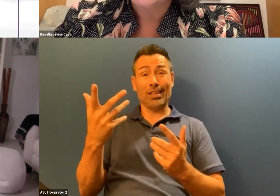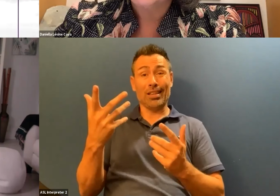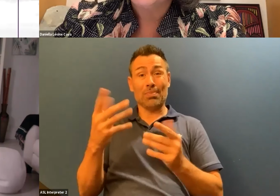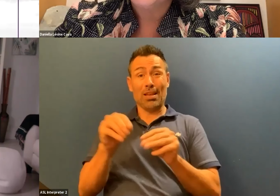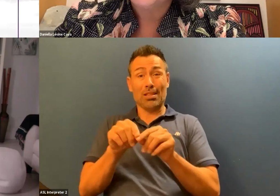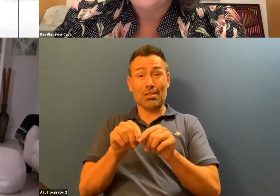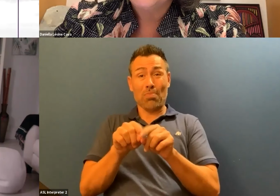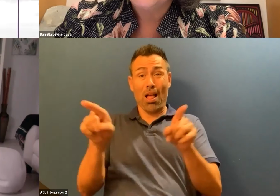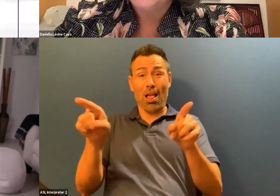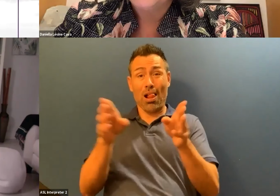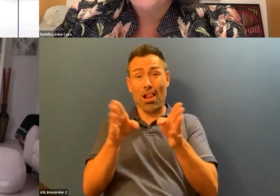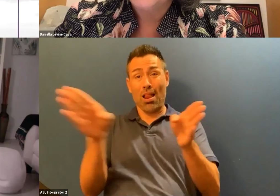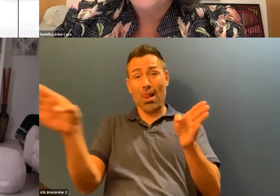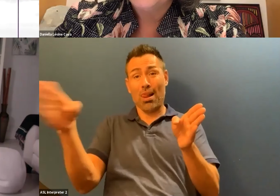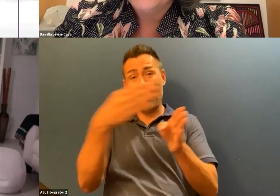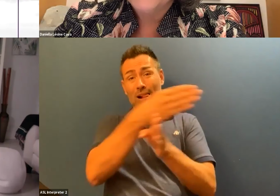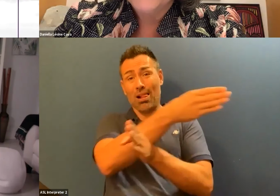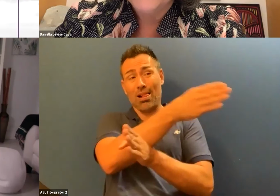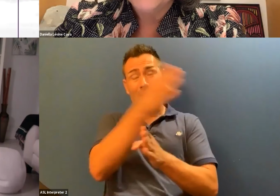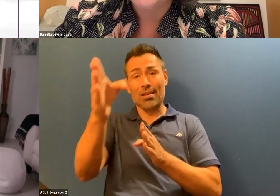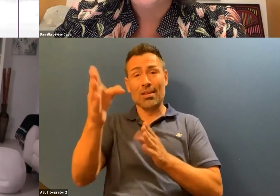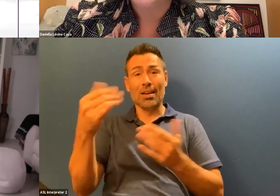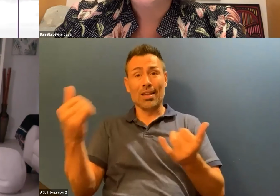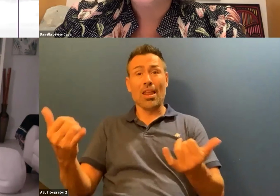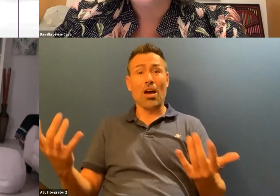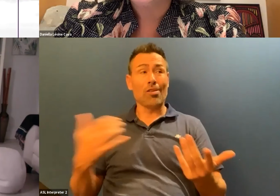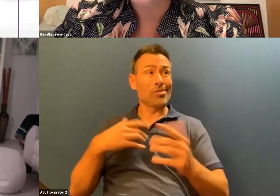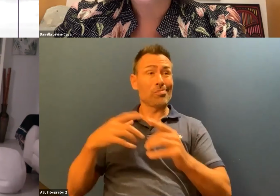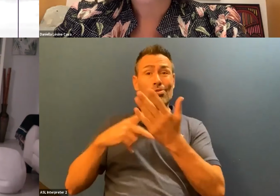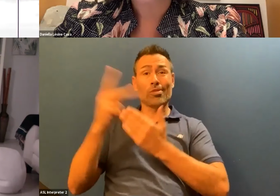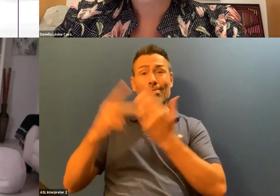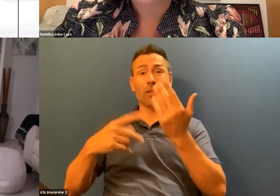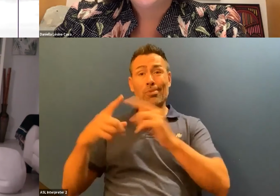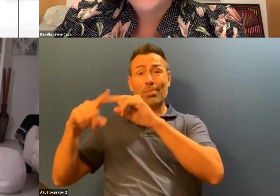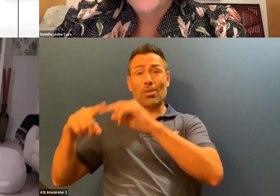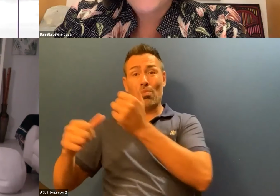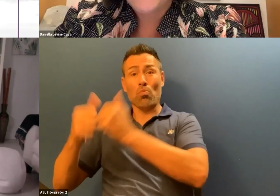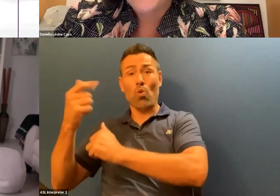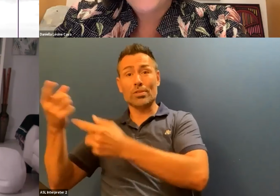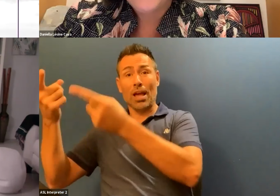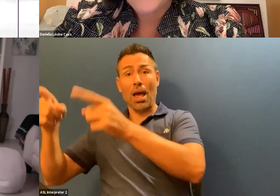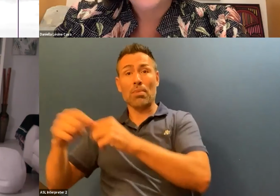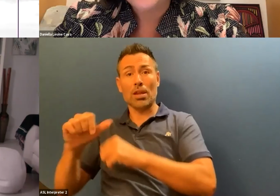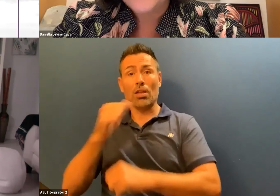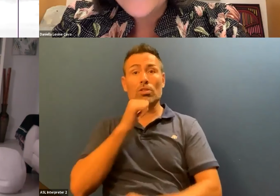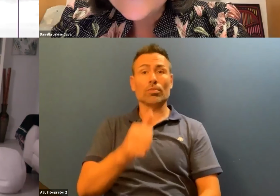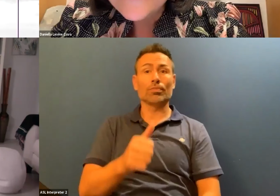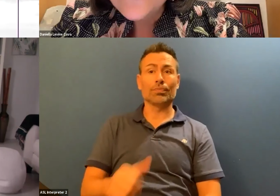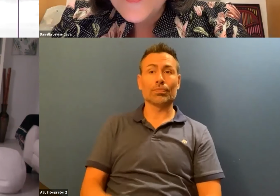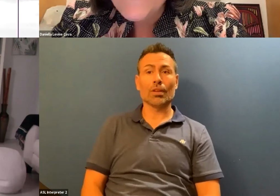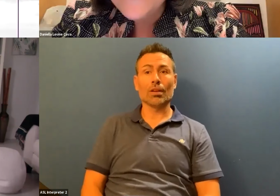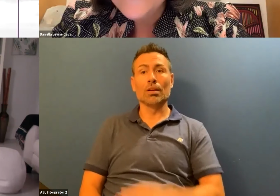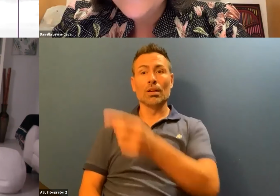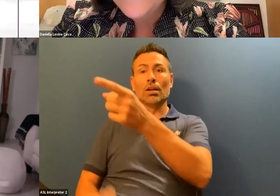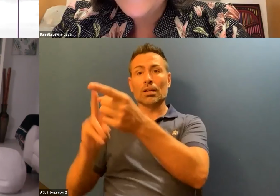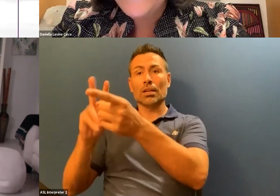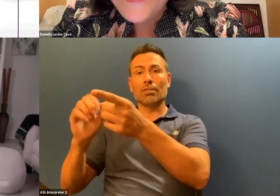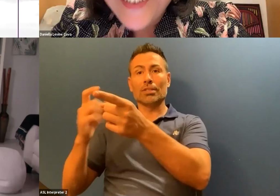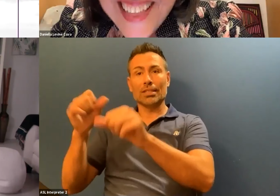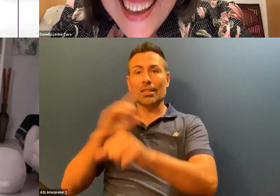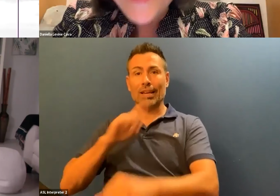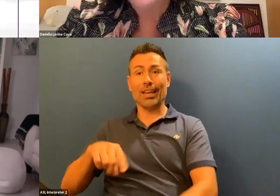that we most depend on and the ones that we pay for. Okay, and final question. Do I get to answer that? Yes, please,